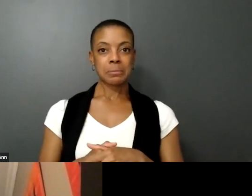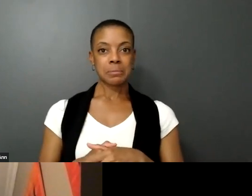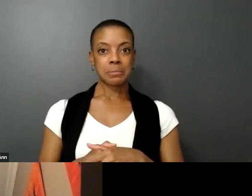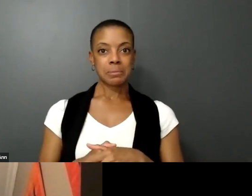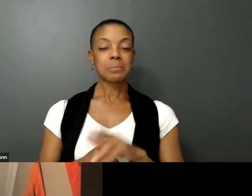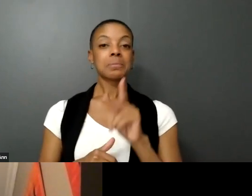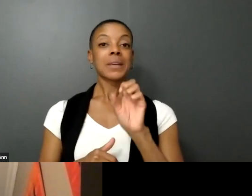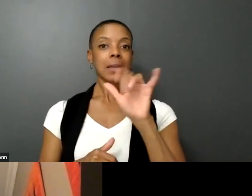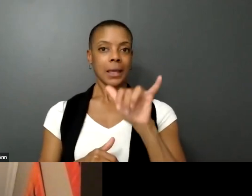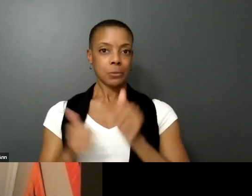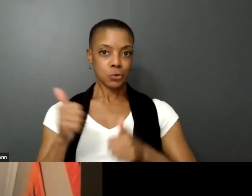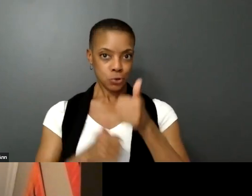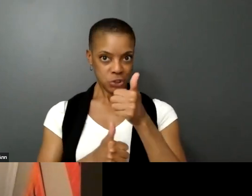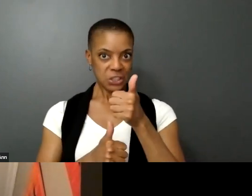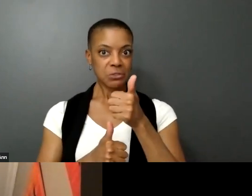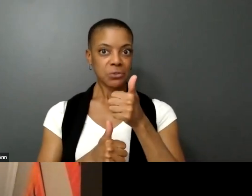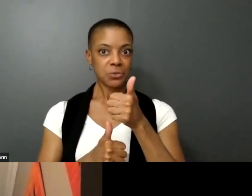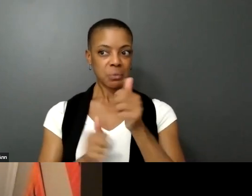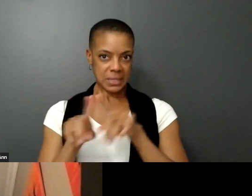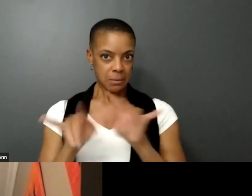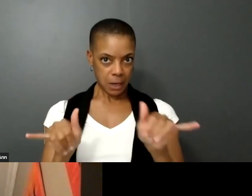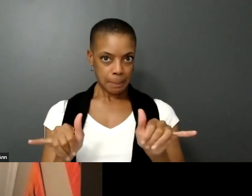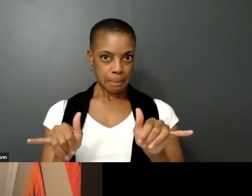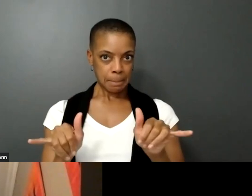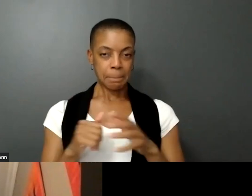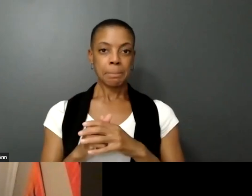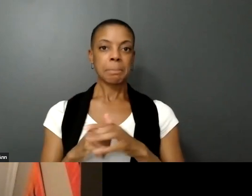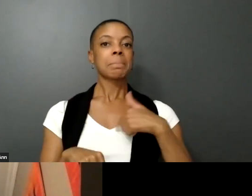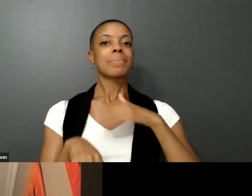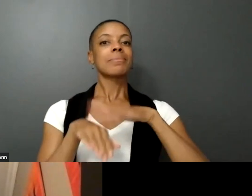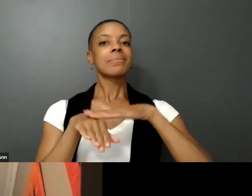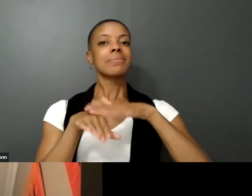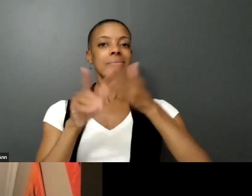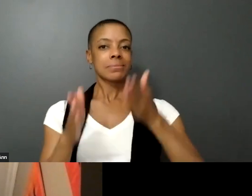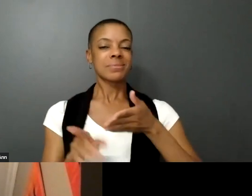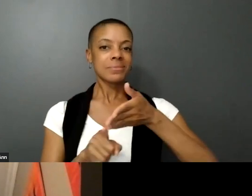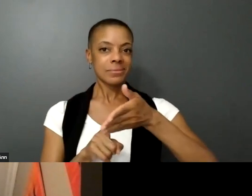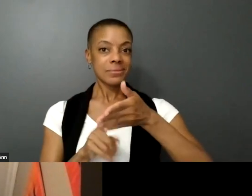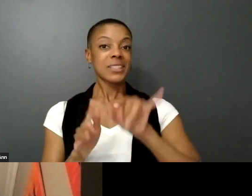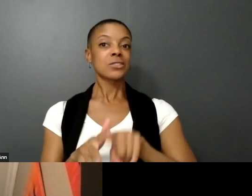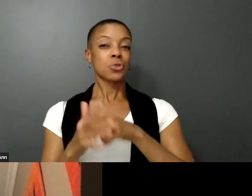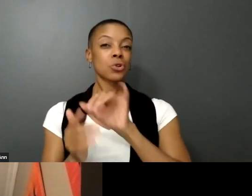Kelly was chief all through those years. I was a consultation specialist there. I started in January